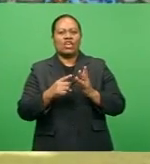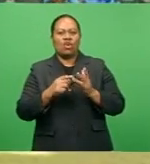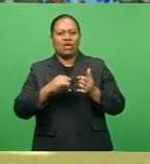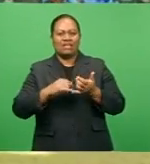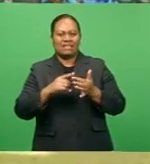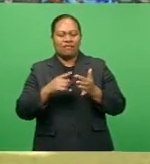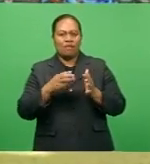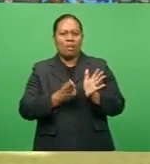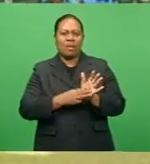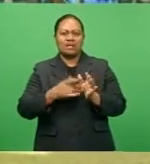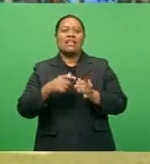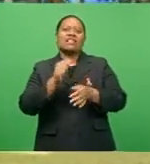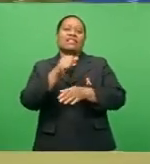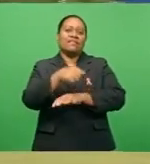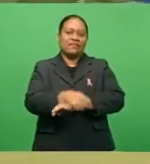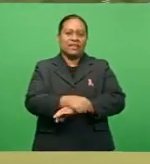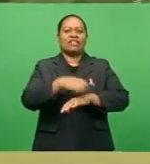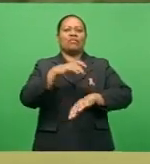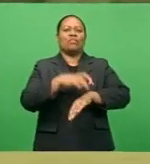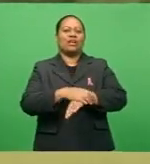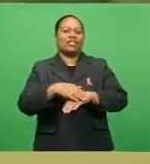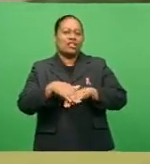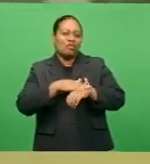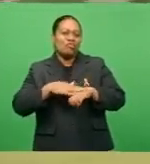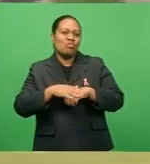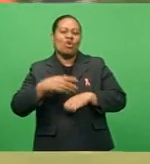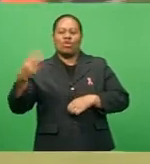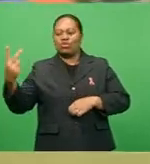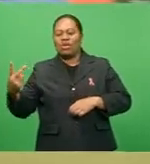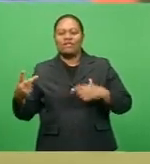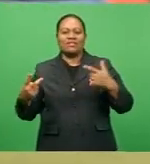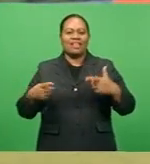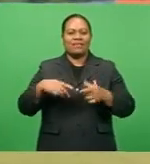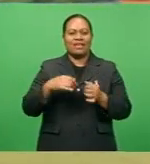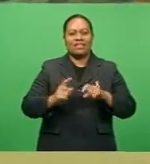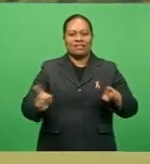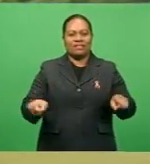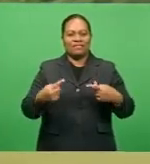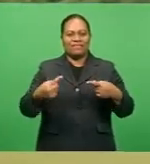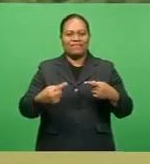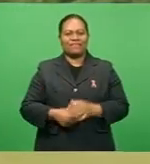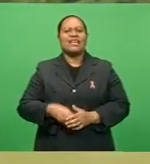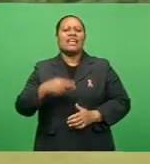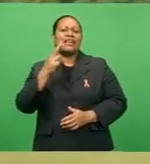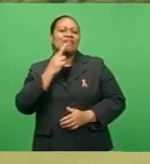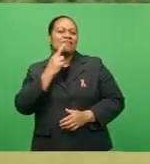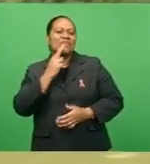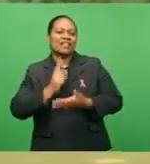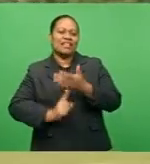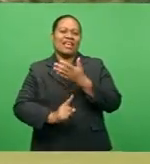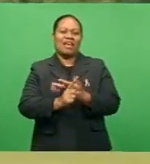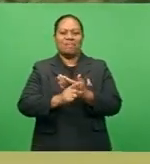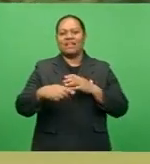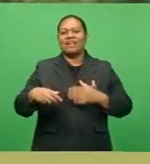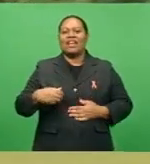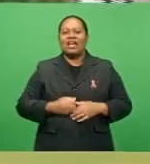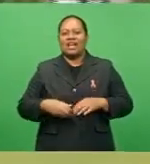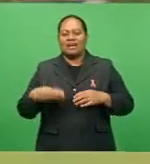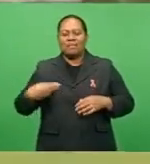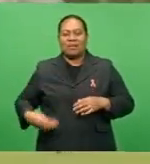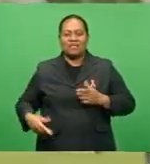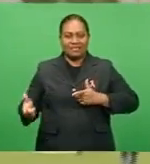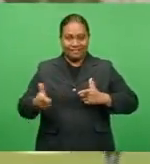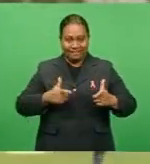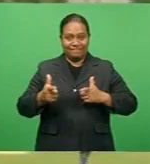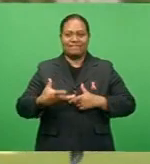And when they changed it at halftime, I think we got the result that we wanted. He also says the team has delivered on a